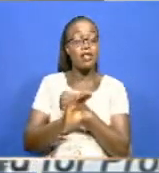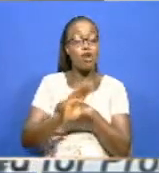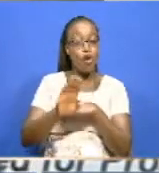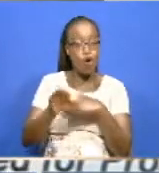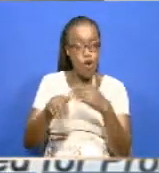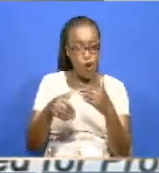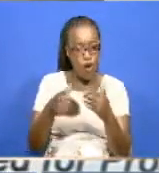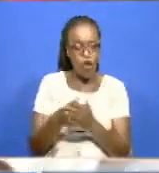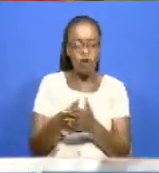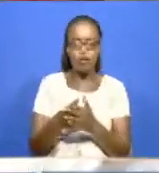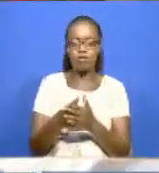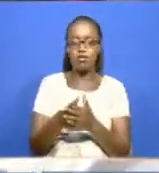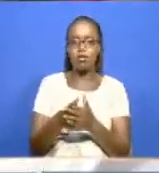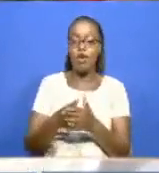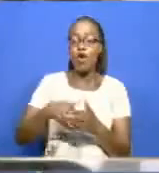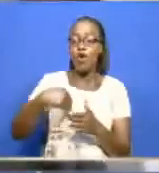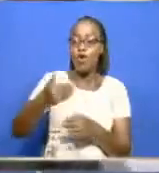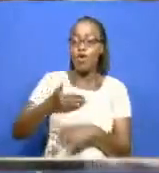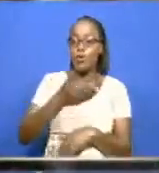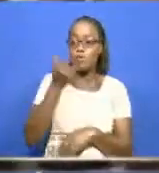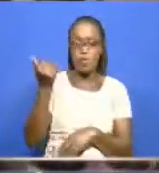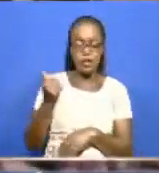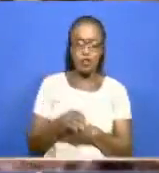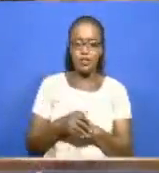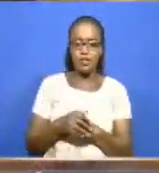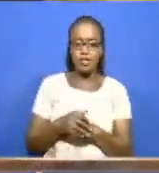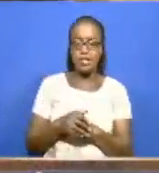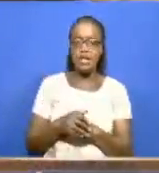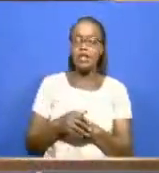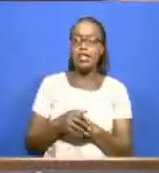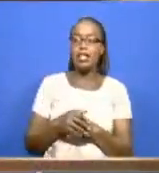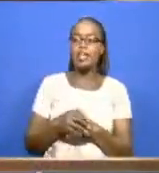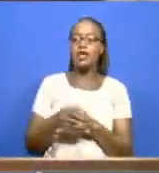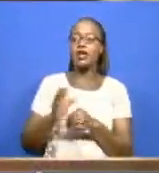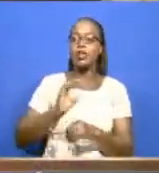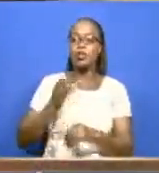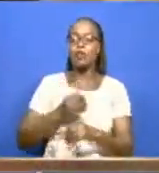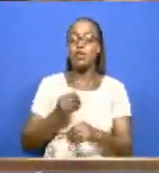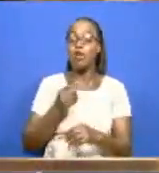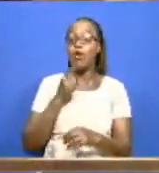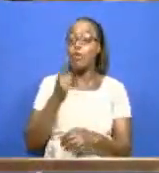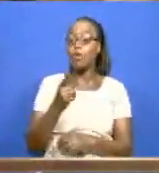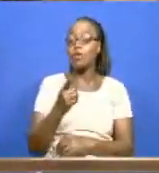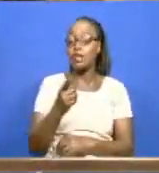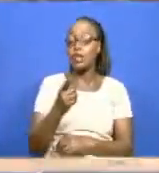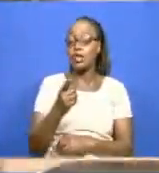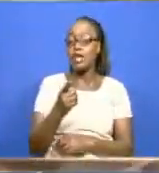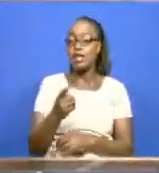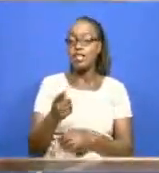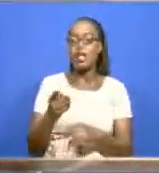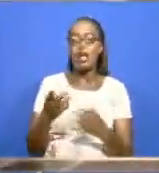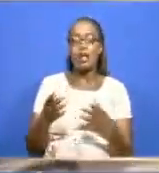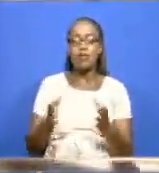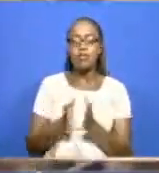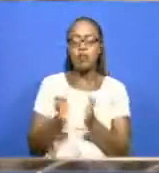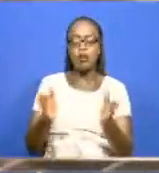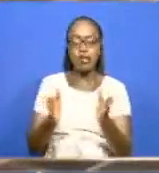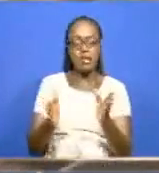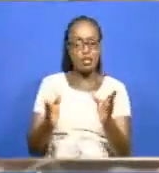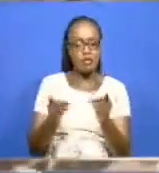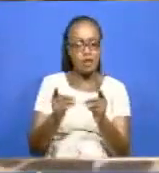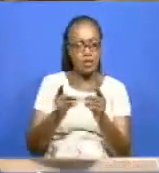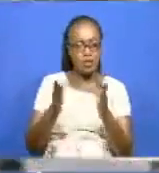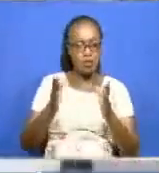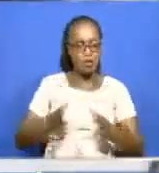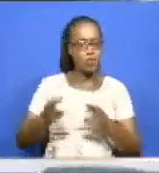than this. The National Security Advisory Committee issued a directive that conveners of all public meetings and public